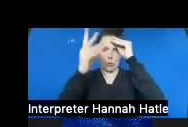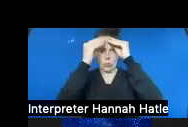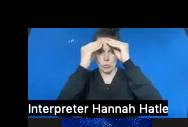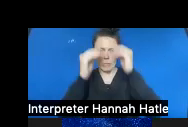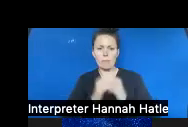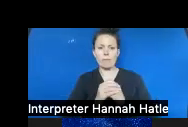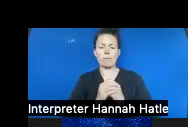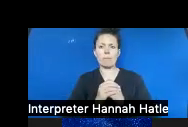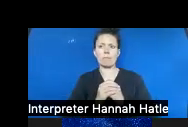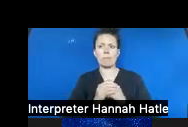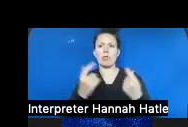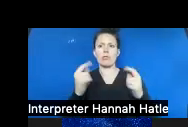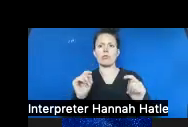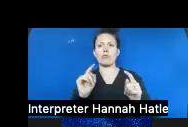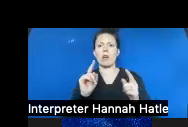heal.